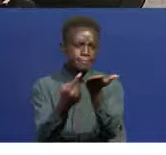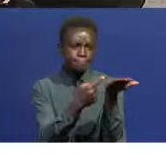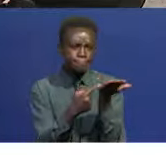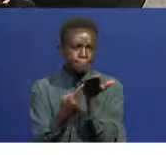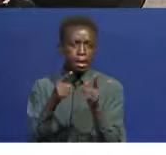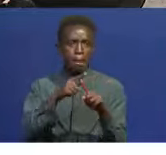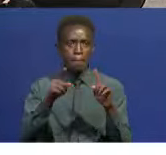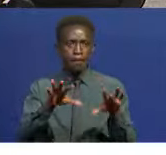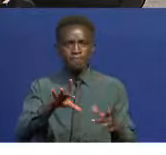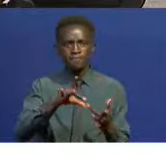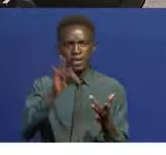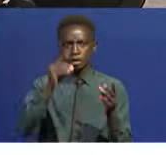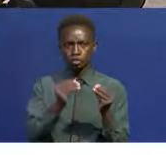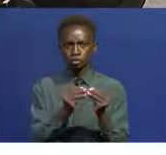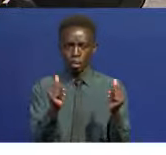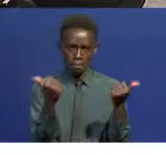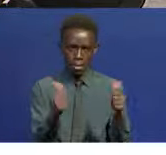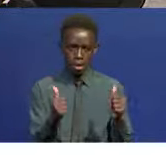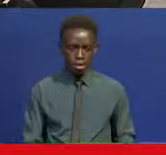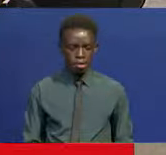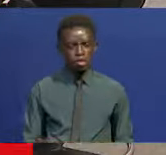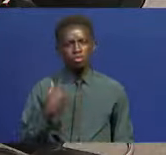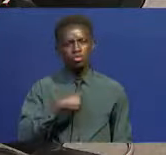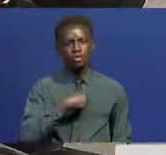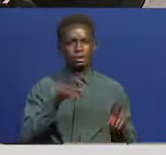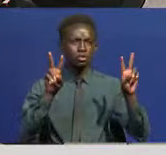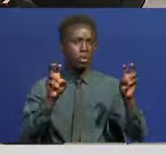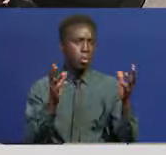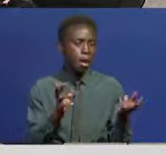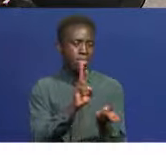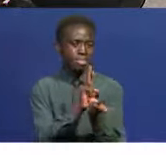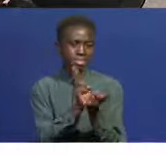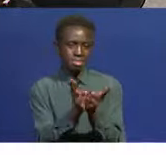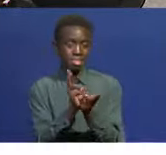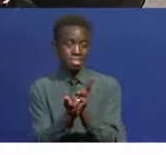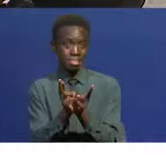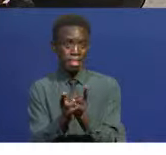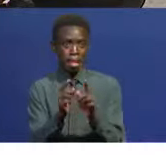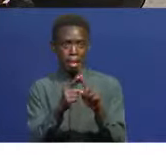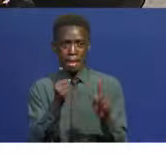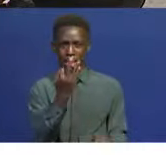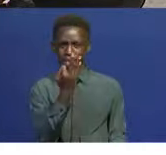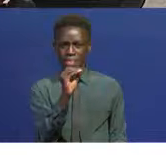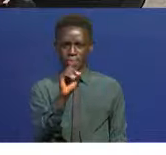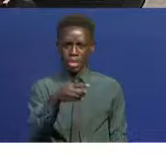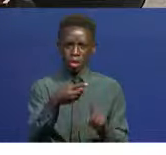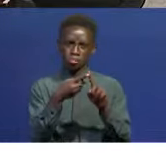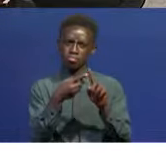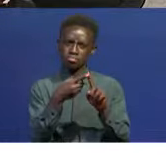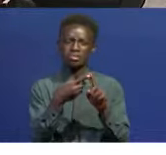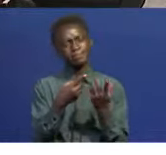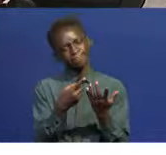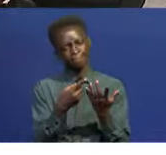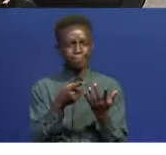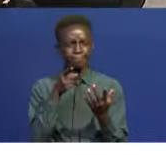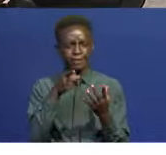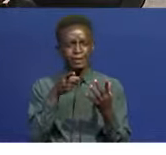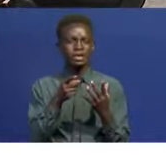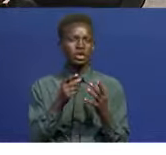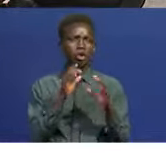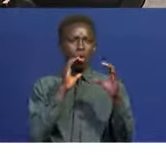talking about reforms in the sector, but unfortunately the figures, the 30,000 shillings, is more or less what is taking up all the conversation around